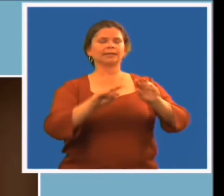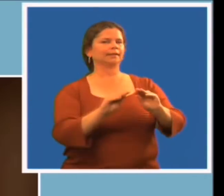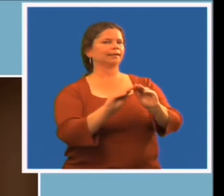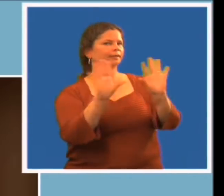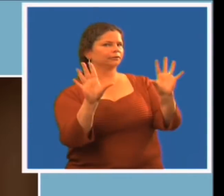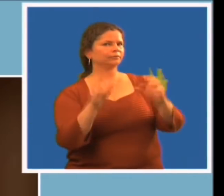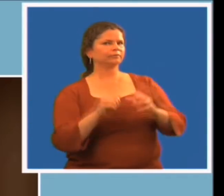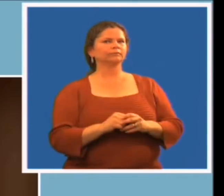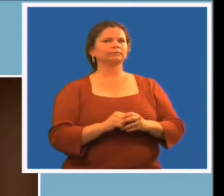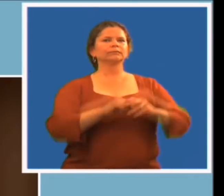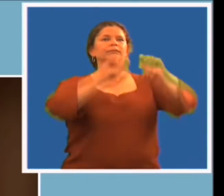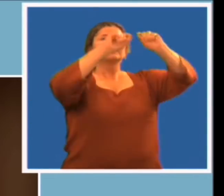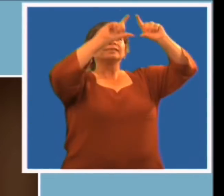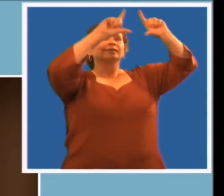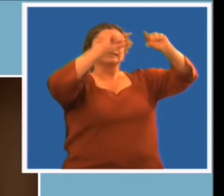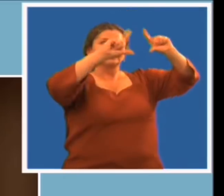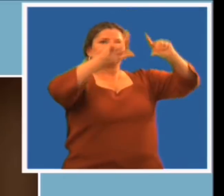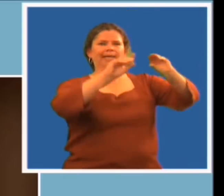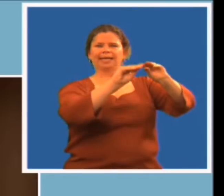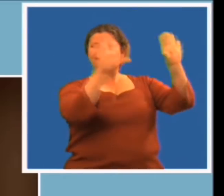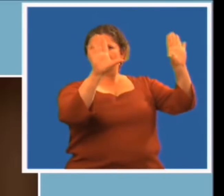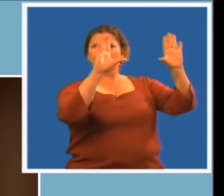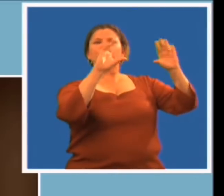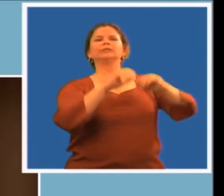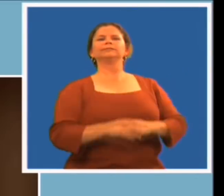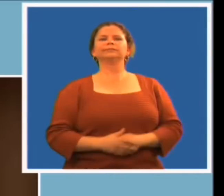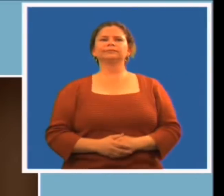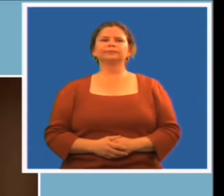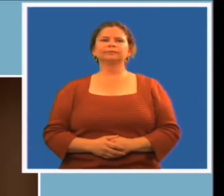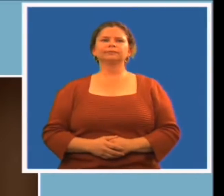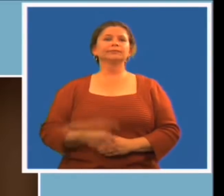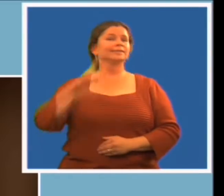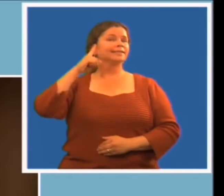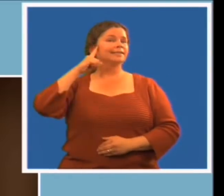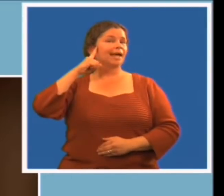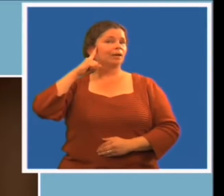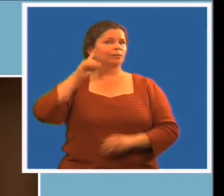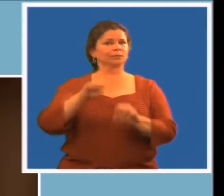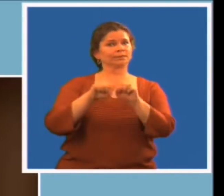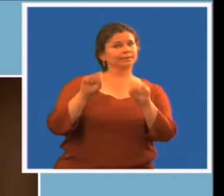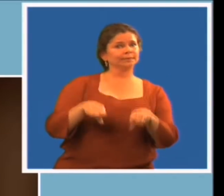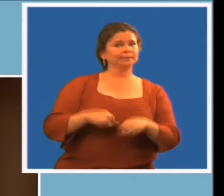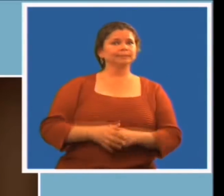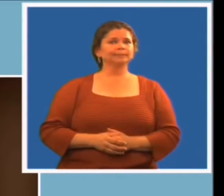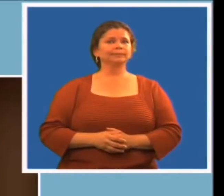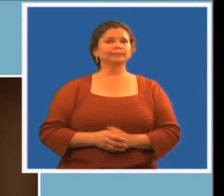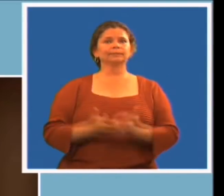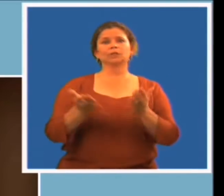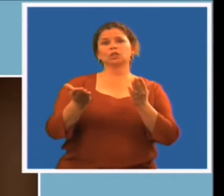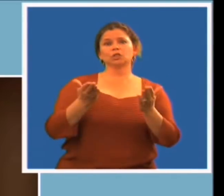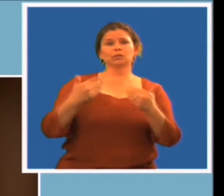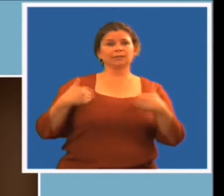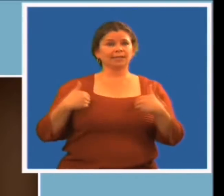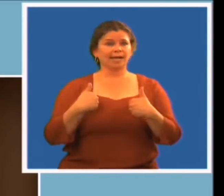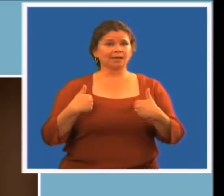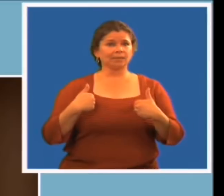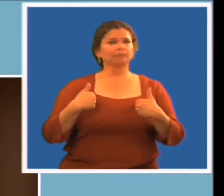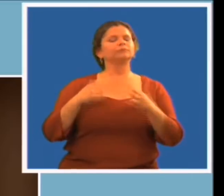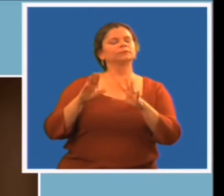facilities, signage, size of text on program and signs, sound